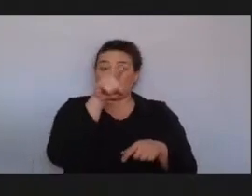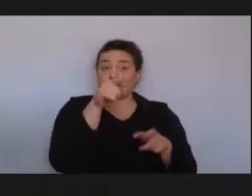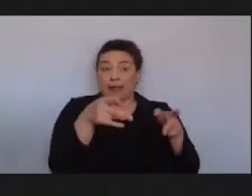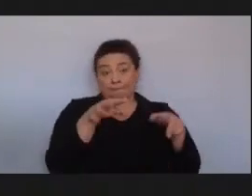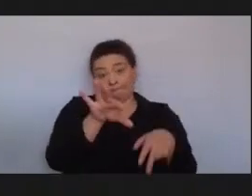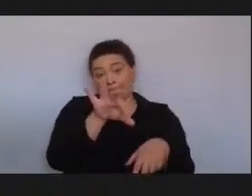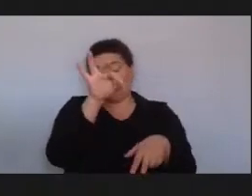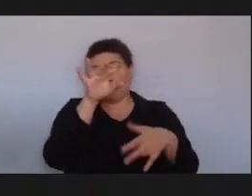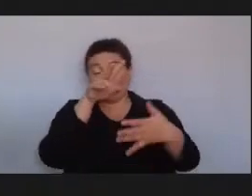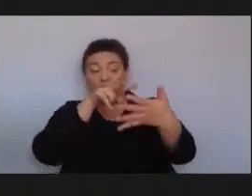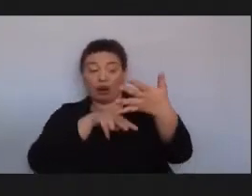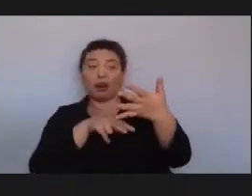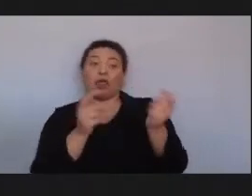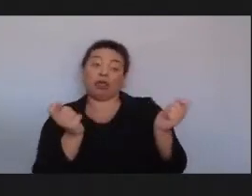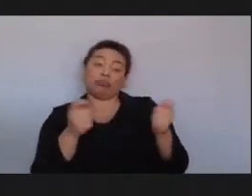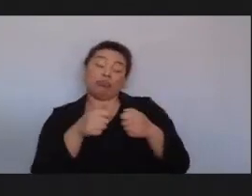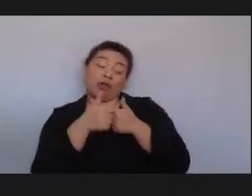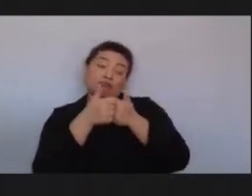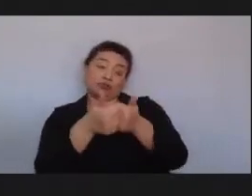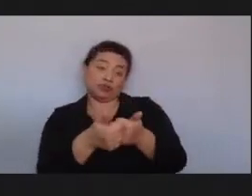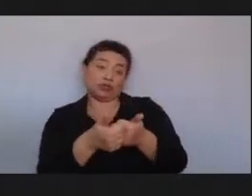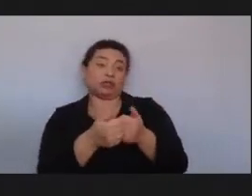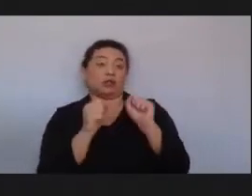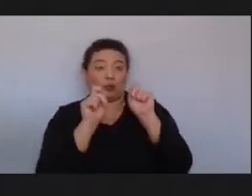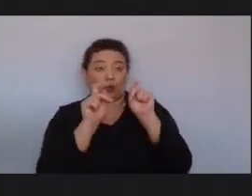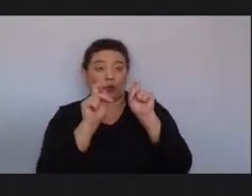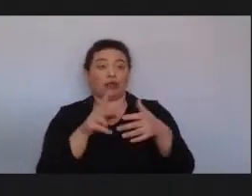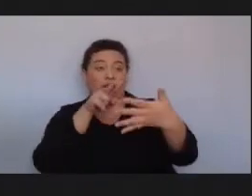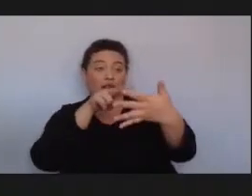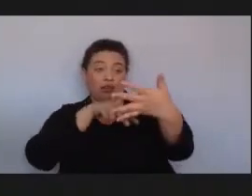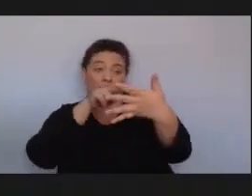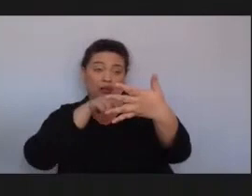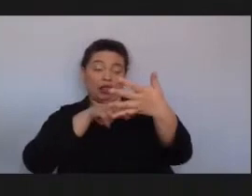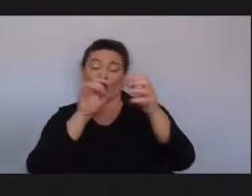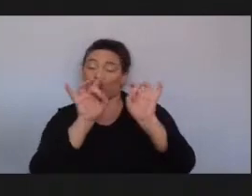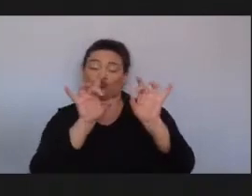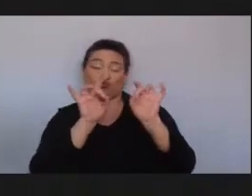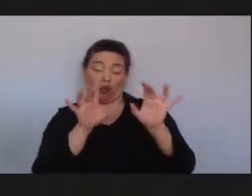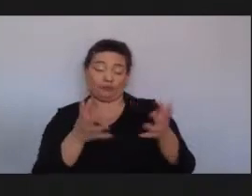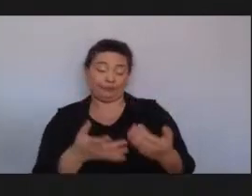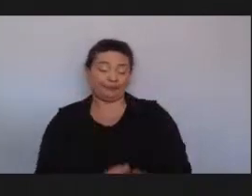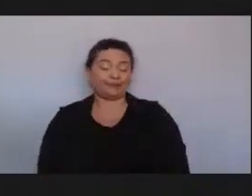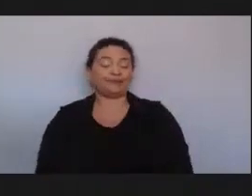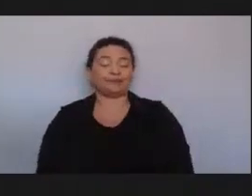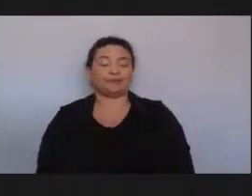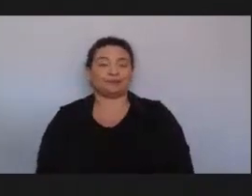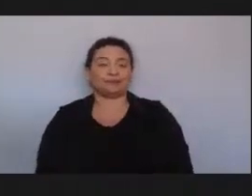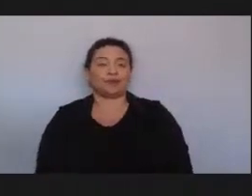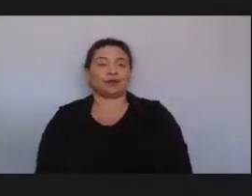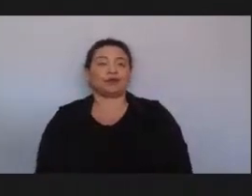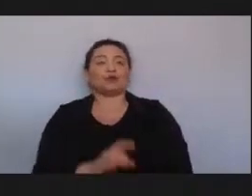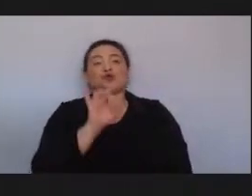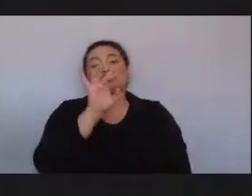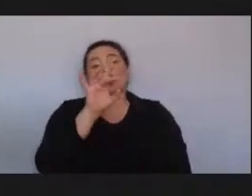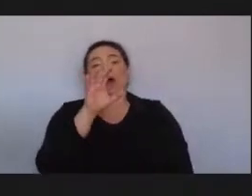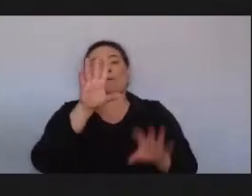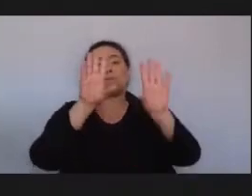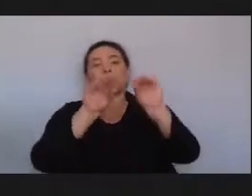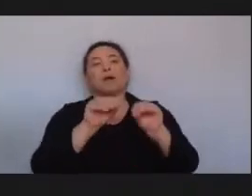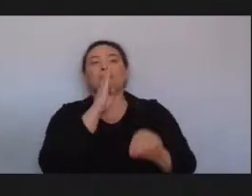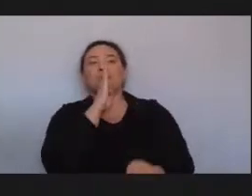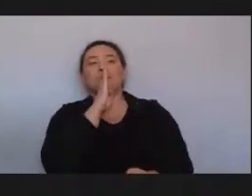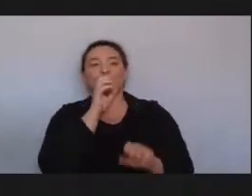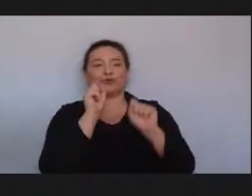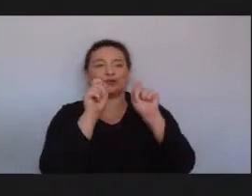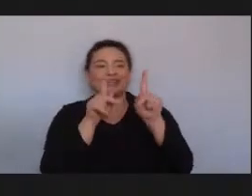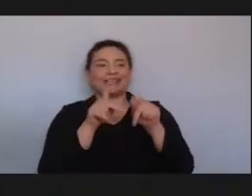your ears so you don't have to listen to me, or mute your speakers. So developing professionally is a